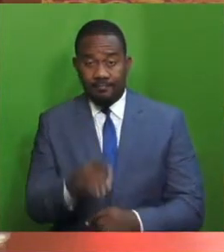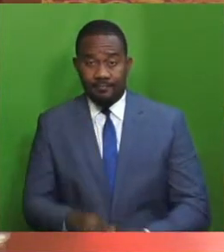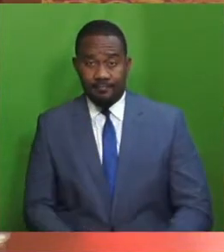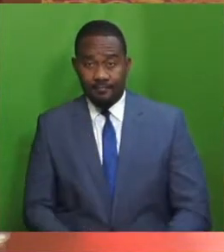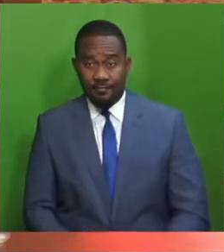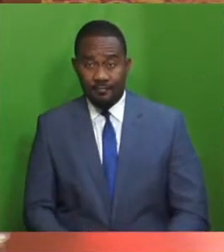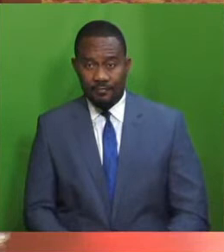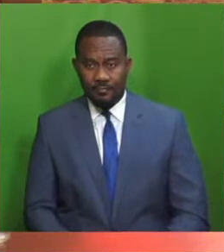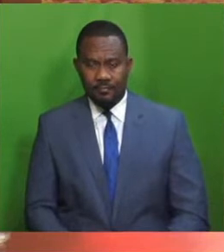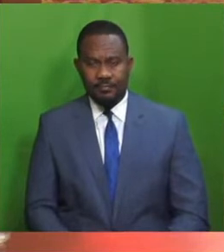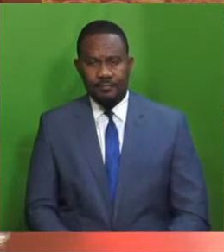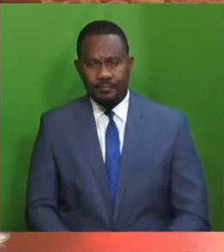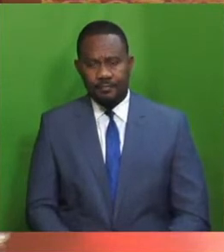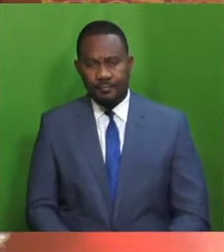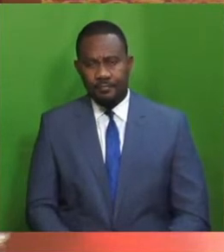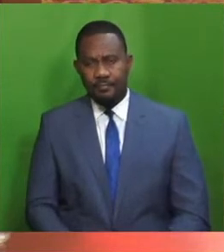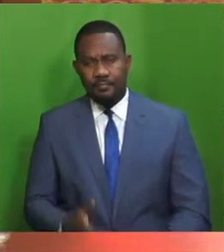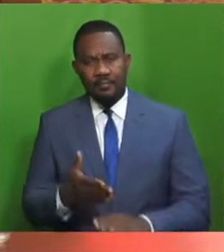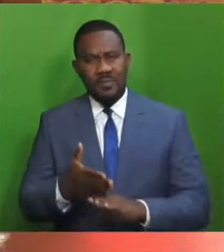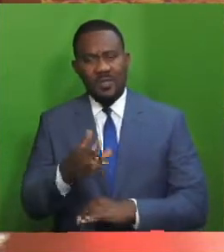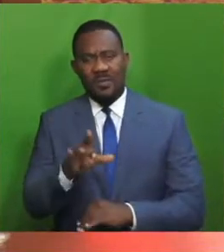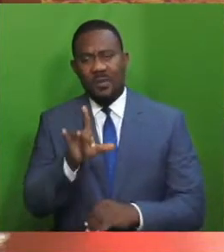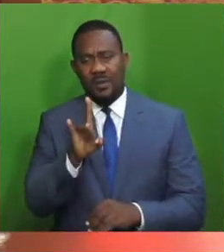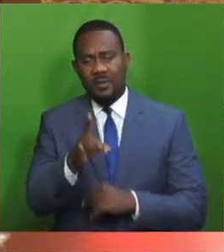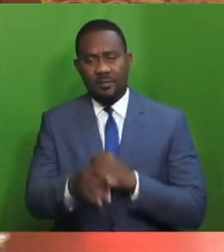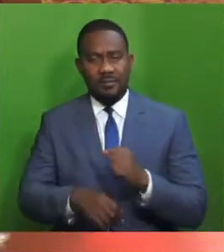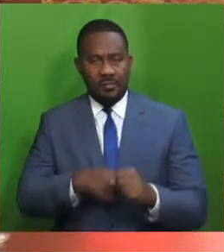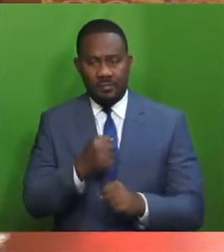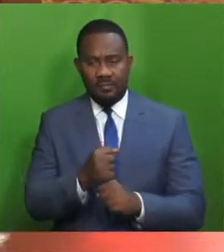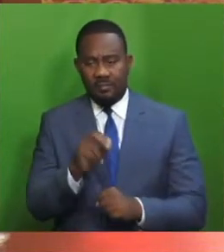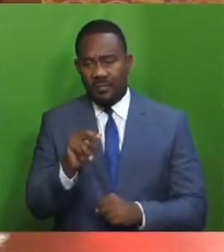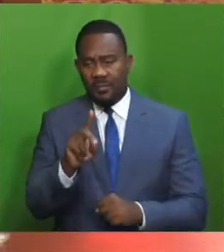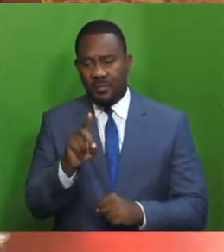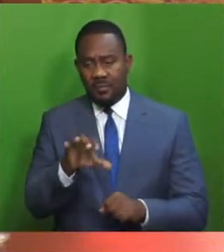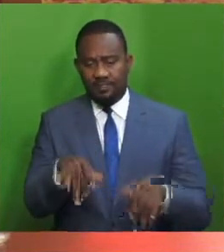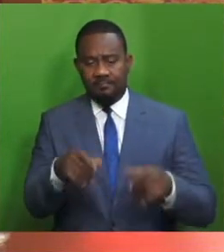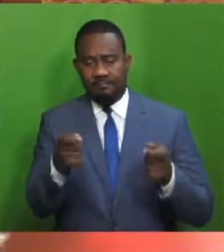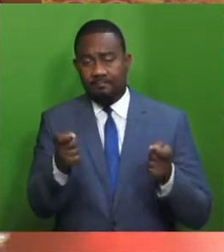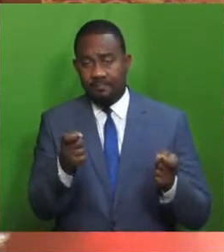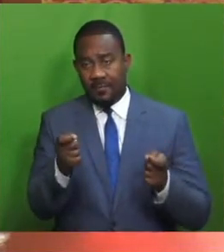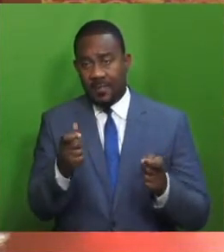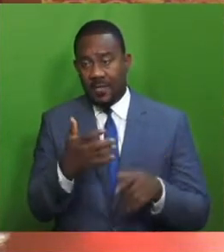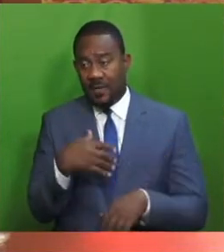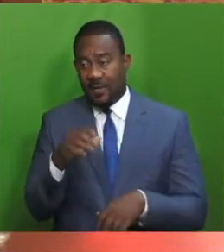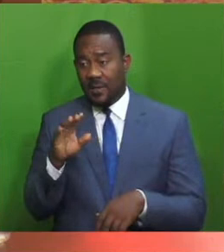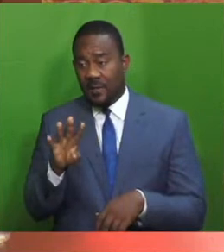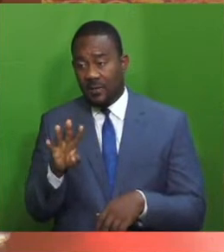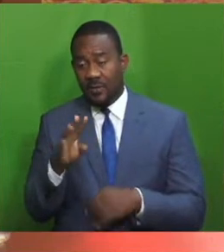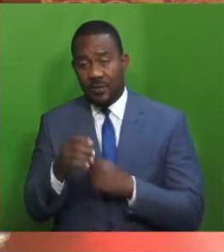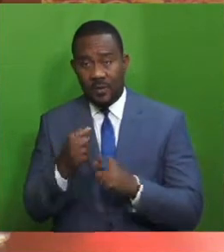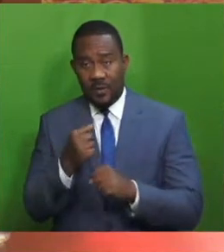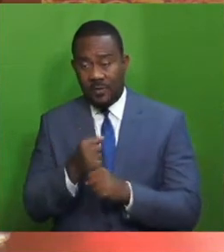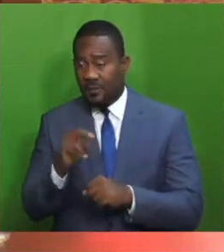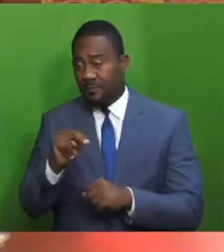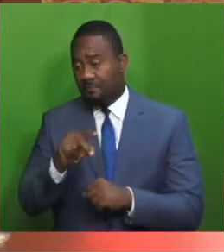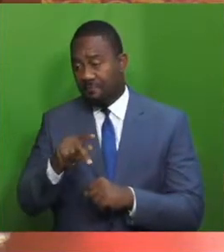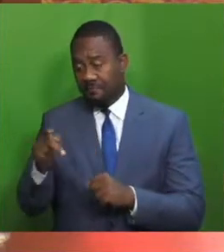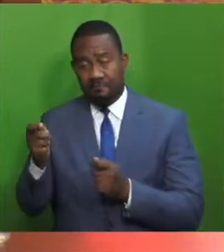after 8 years of NDC administration and also 4 years of the MPP administration.